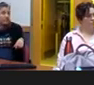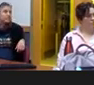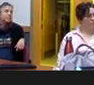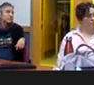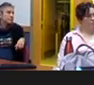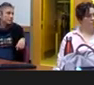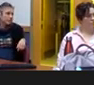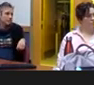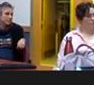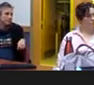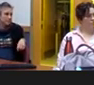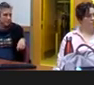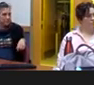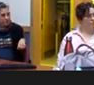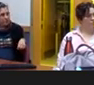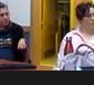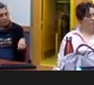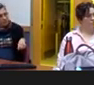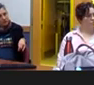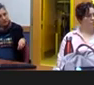of confidentiality.